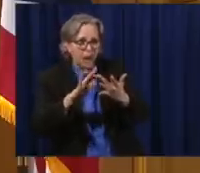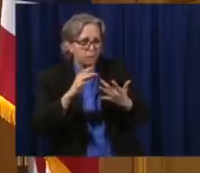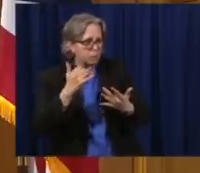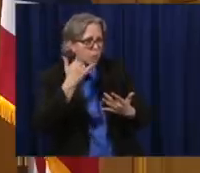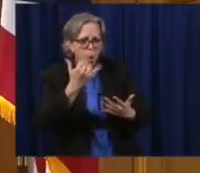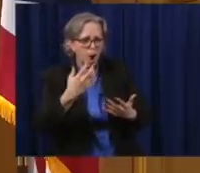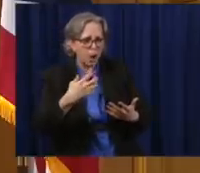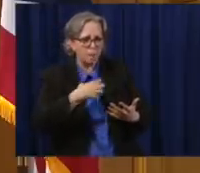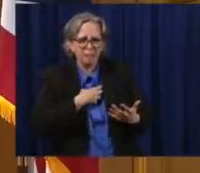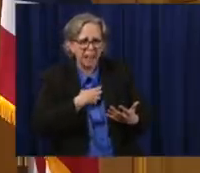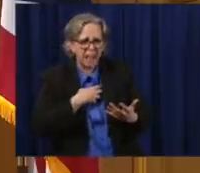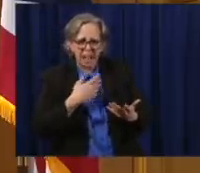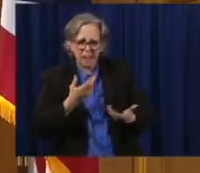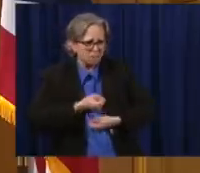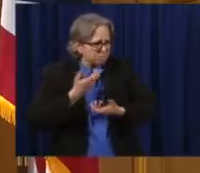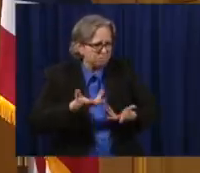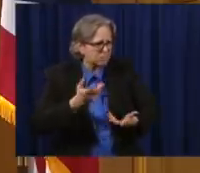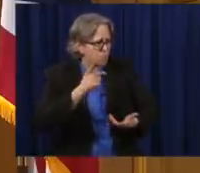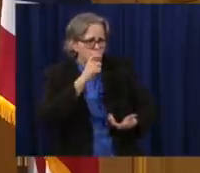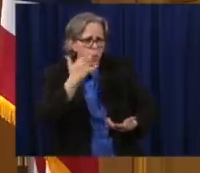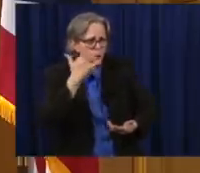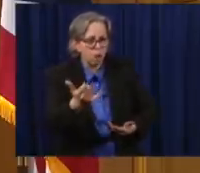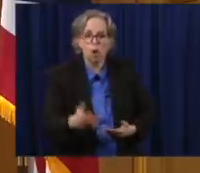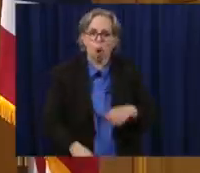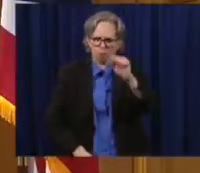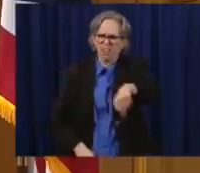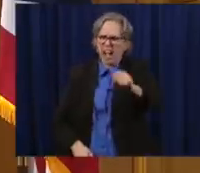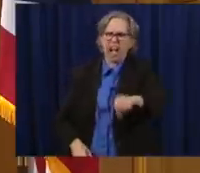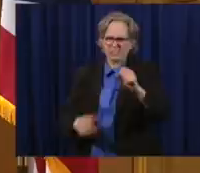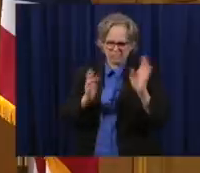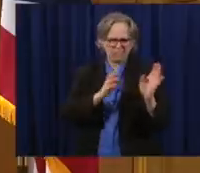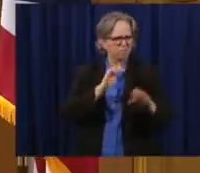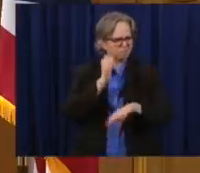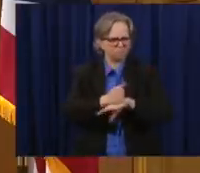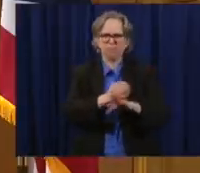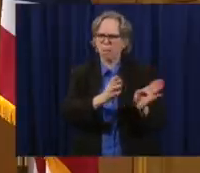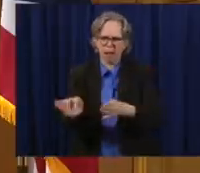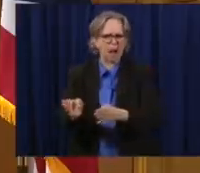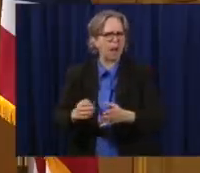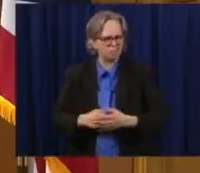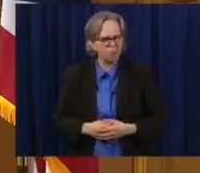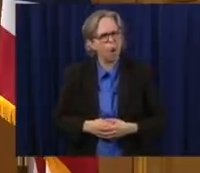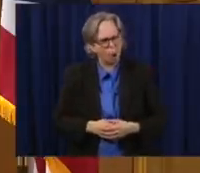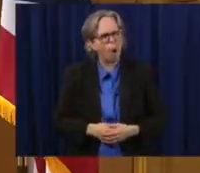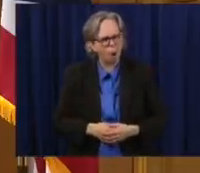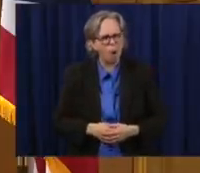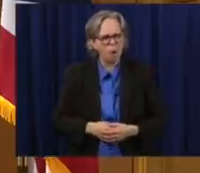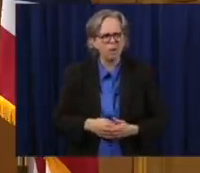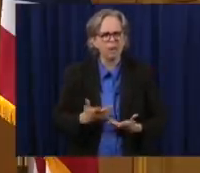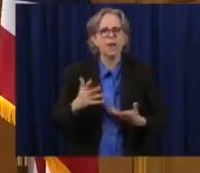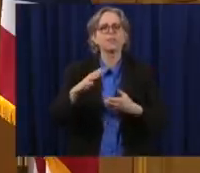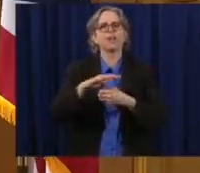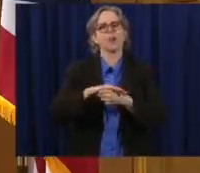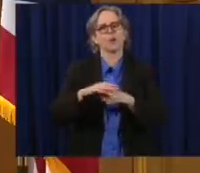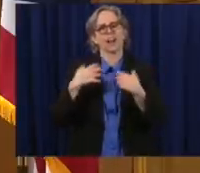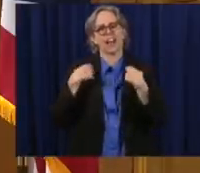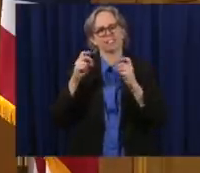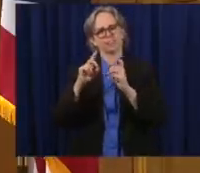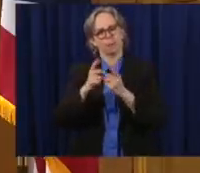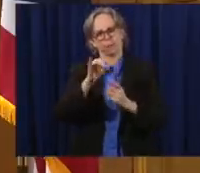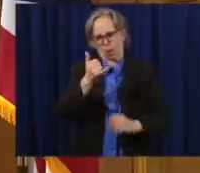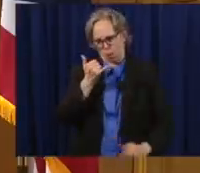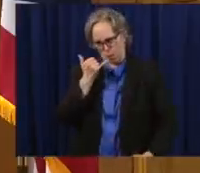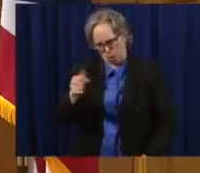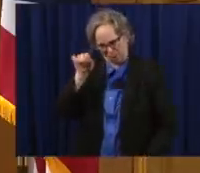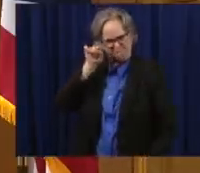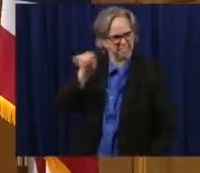is already built in, and we're using it, and we're hearing from them, and that is the local health department, because the local health department has the ability to